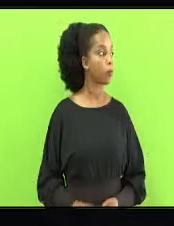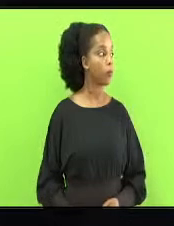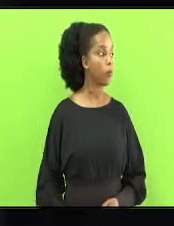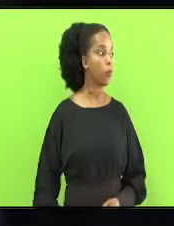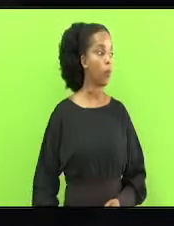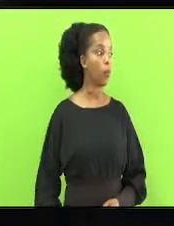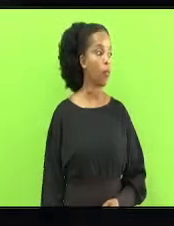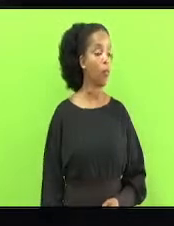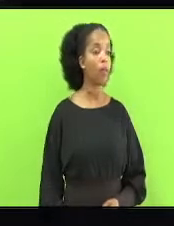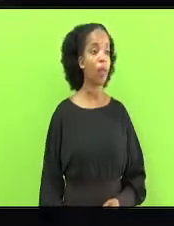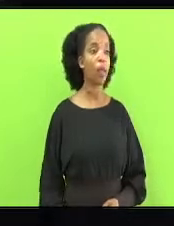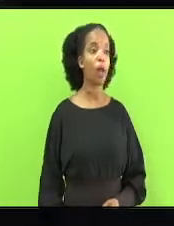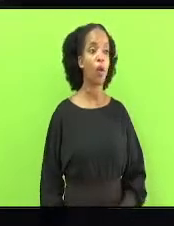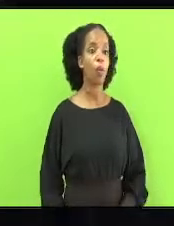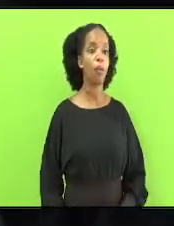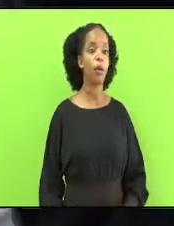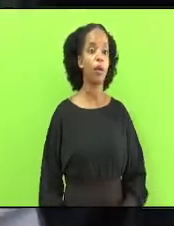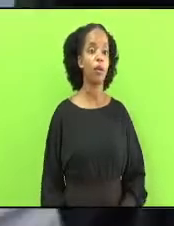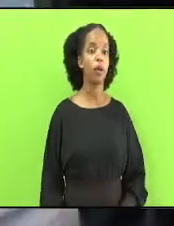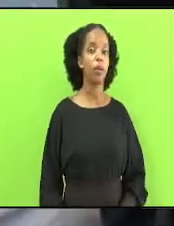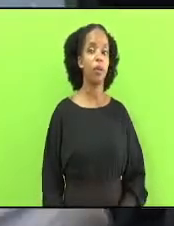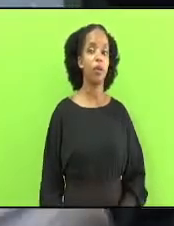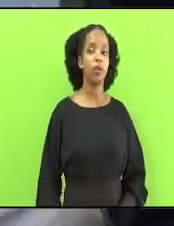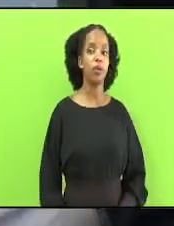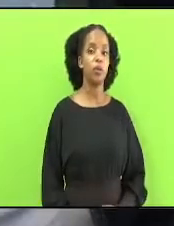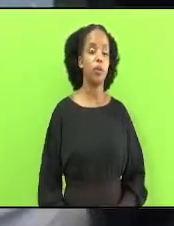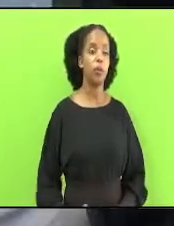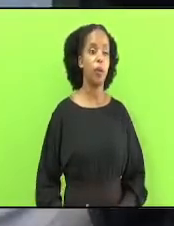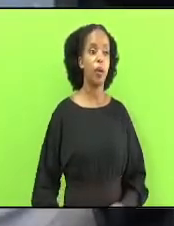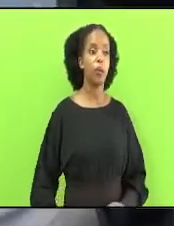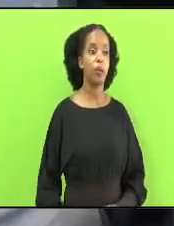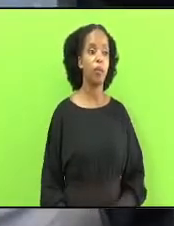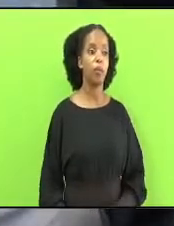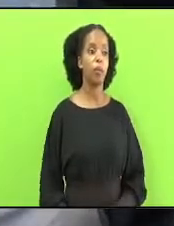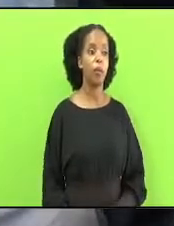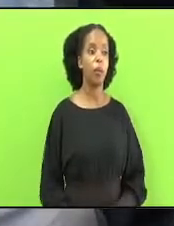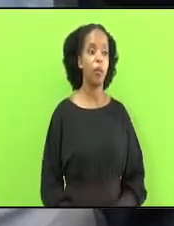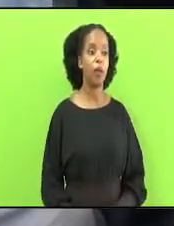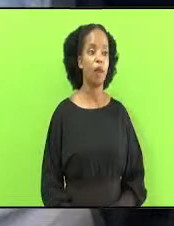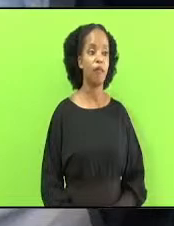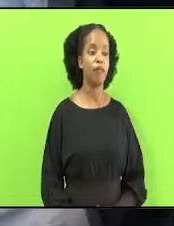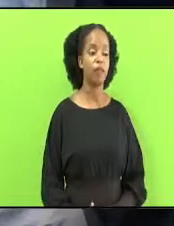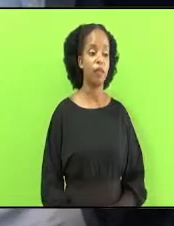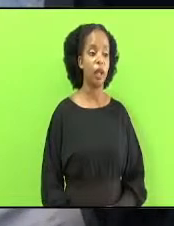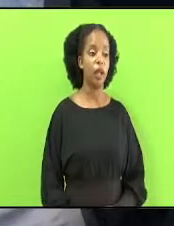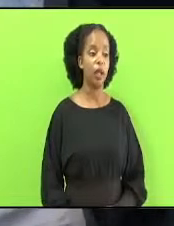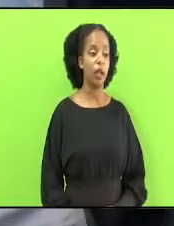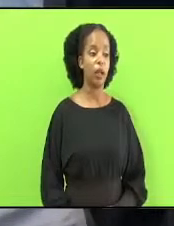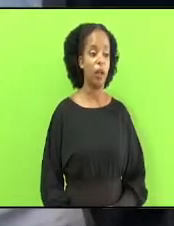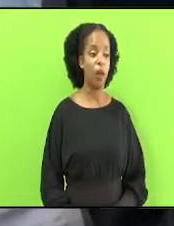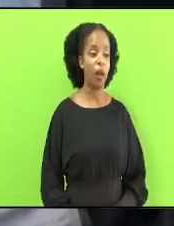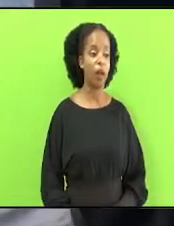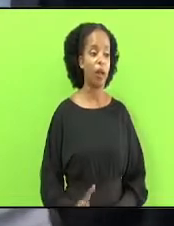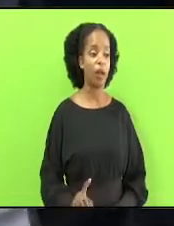and intervene. That is why we want to understand and know who is responsible